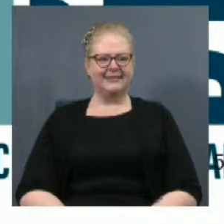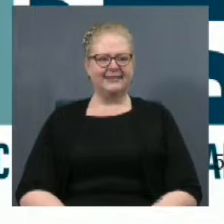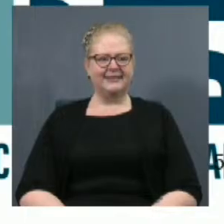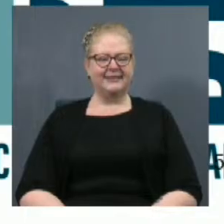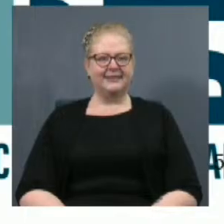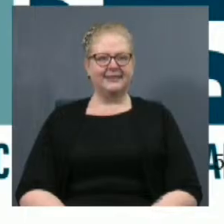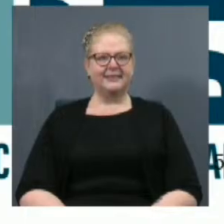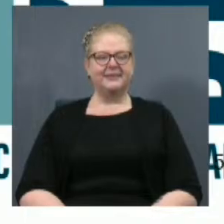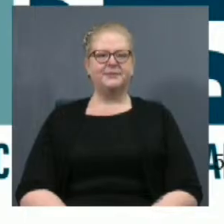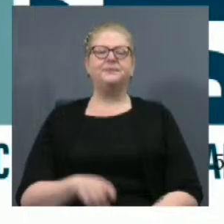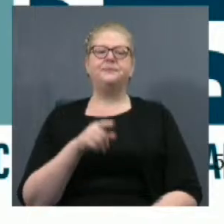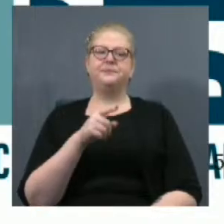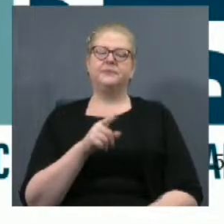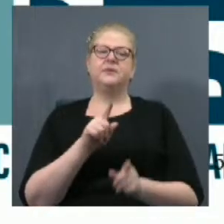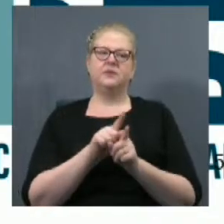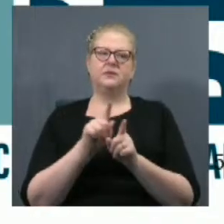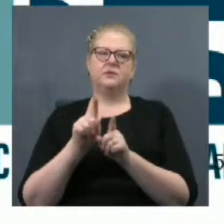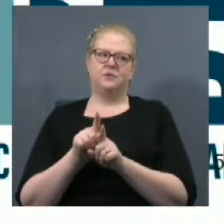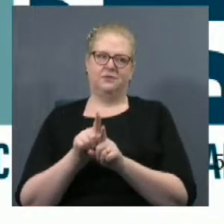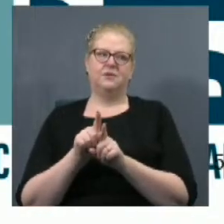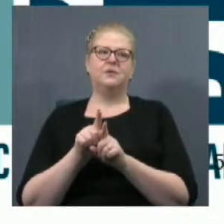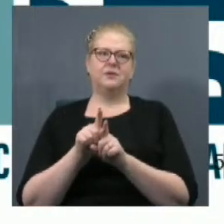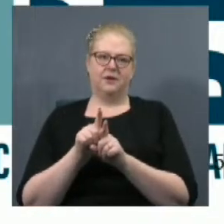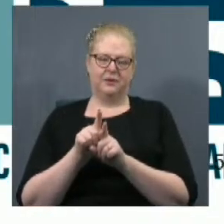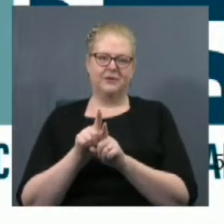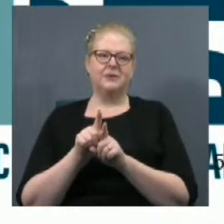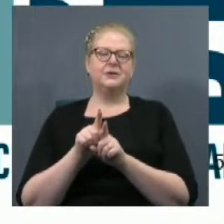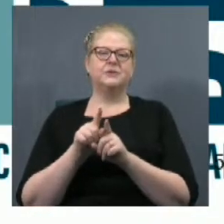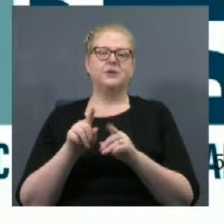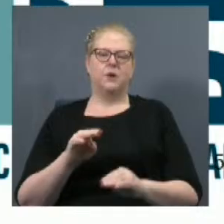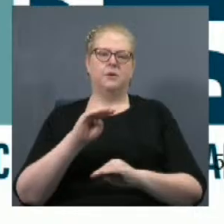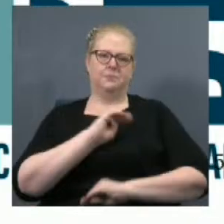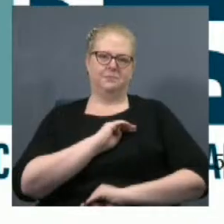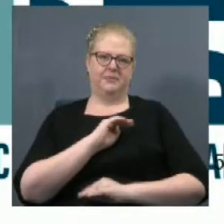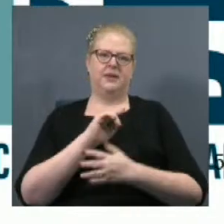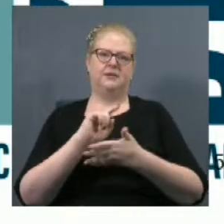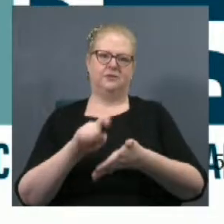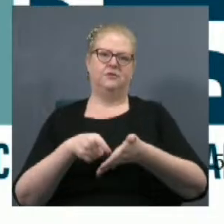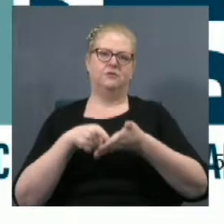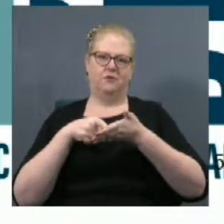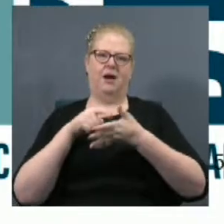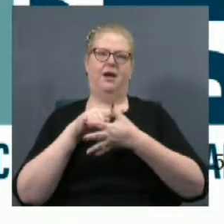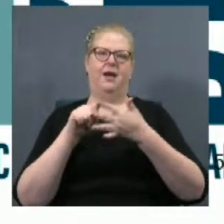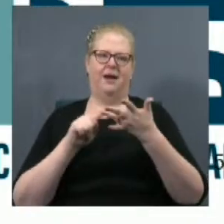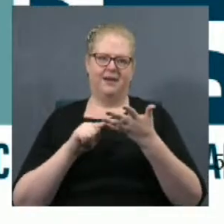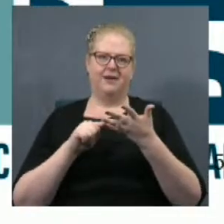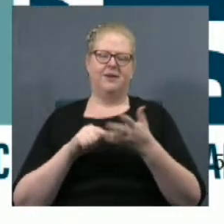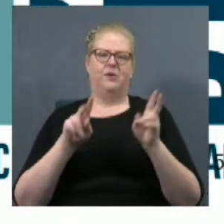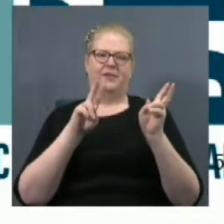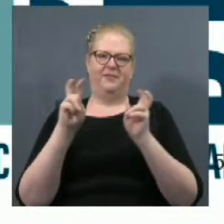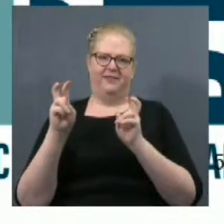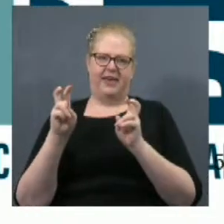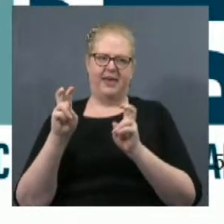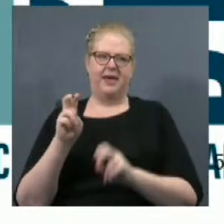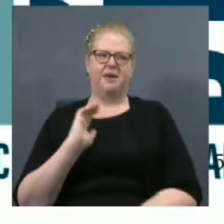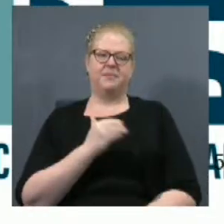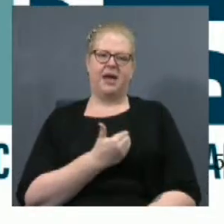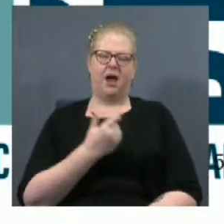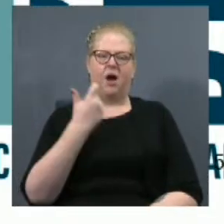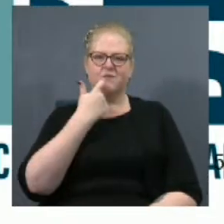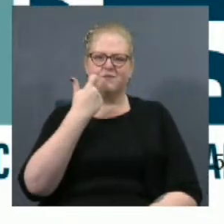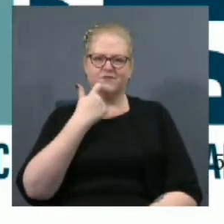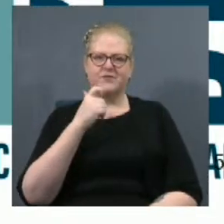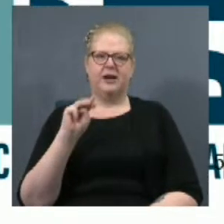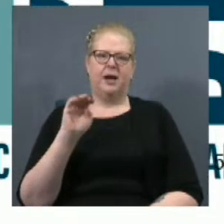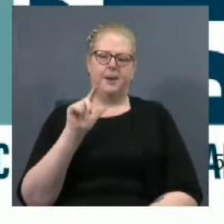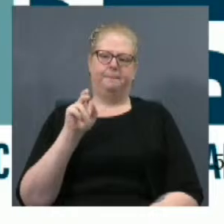It does fall into the criteria and fits in with the theme of the recent master plan